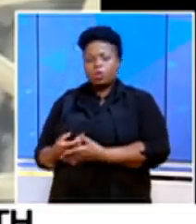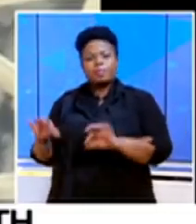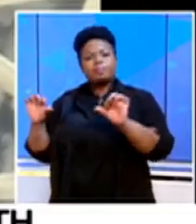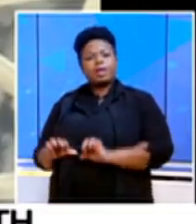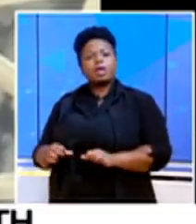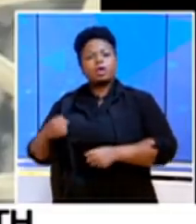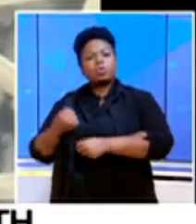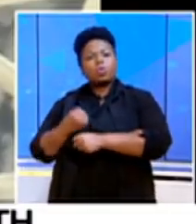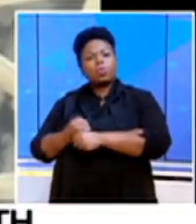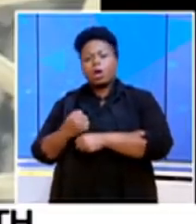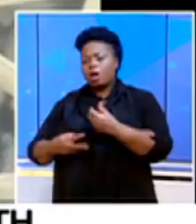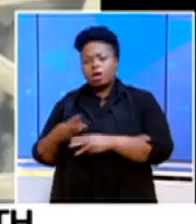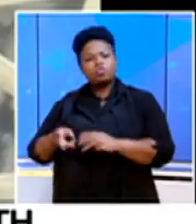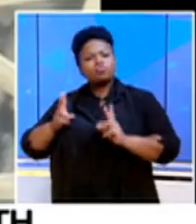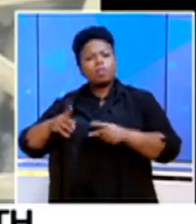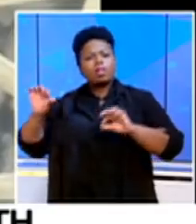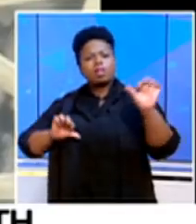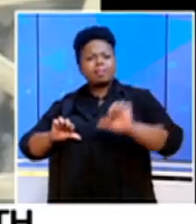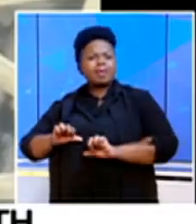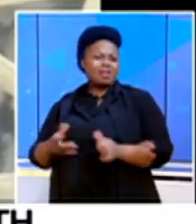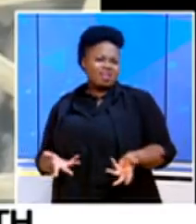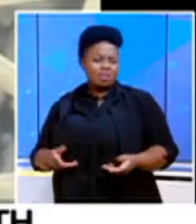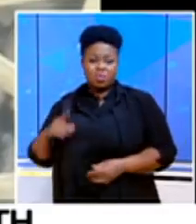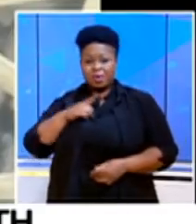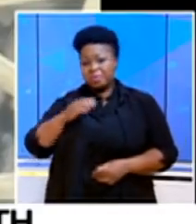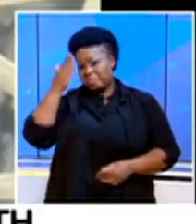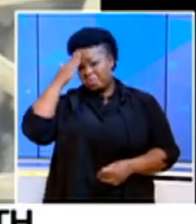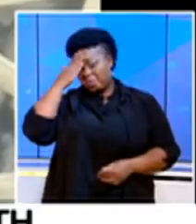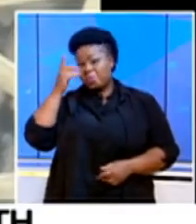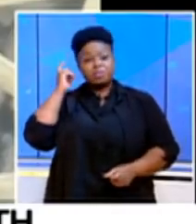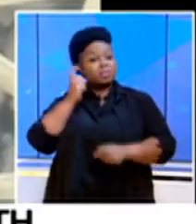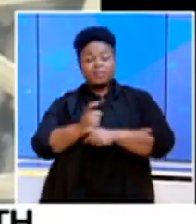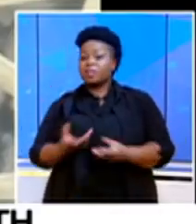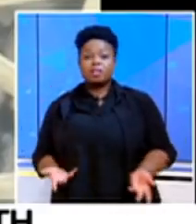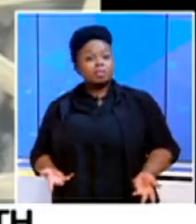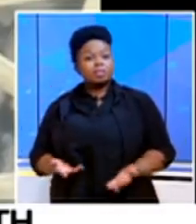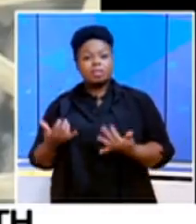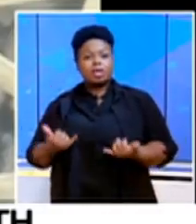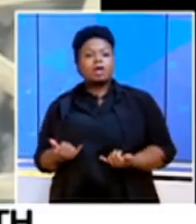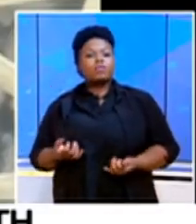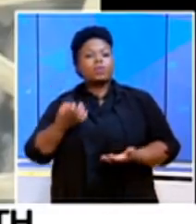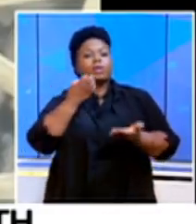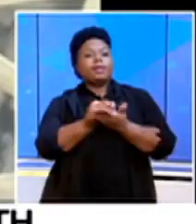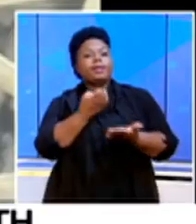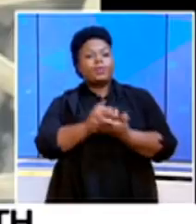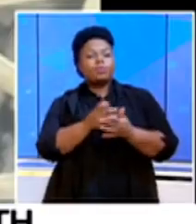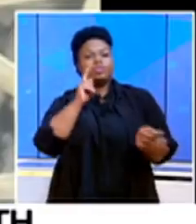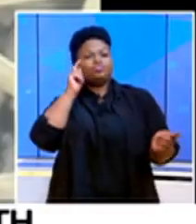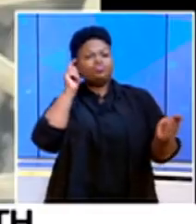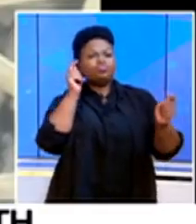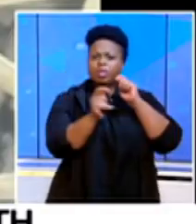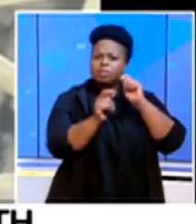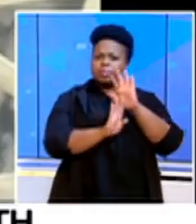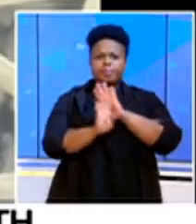to normality. You'd appreciate, Sakina, that it is difficult to actually turn around the economy if we do